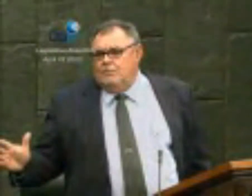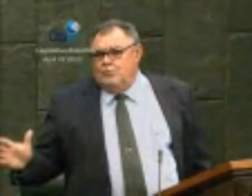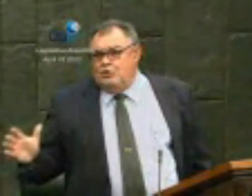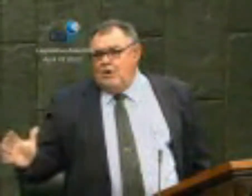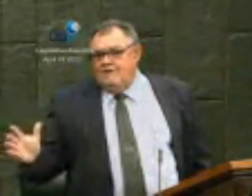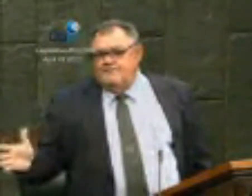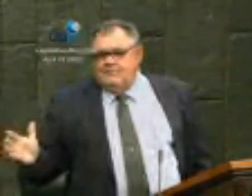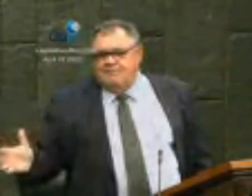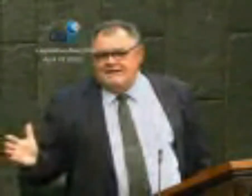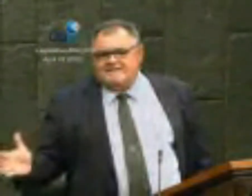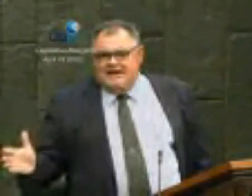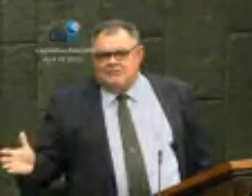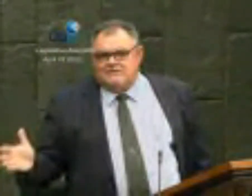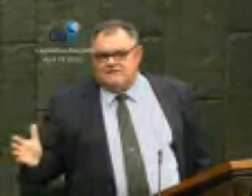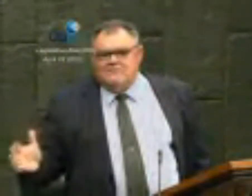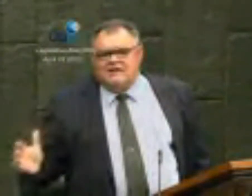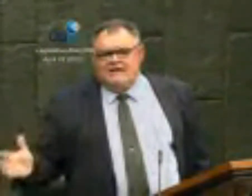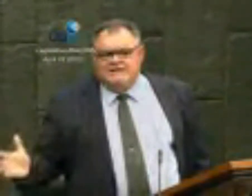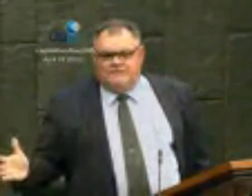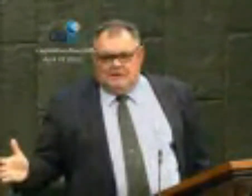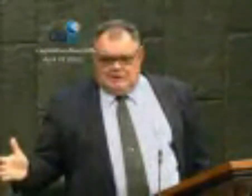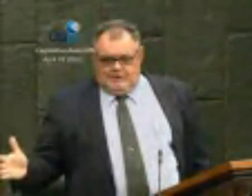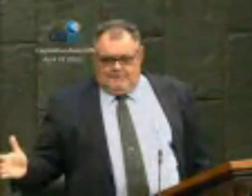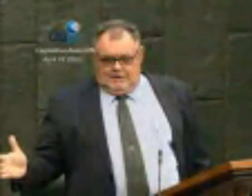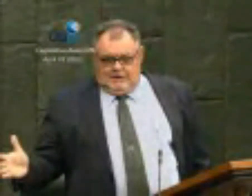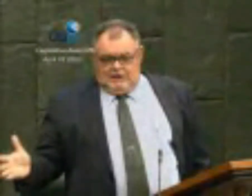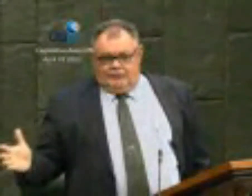of increases in the domestic economy.